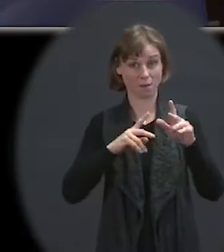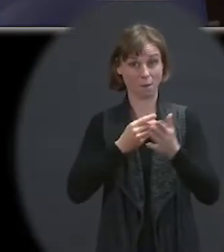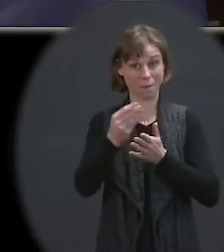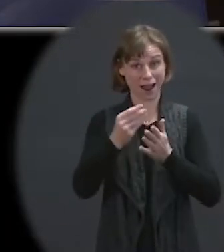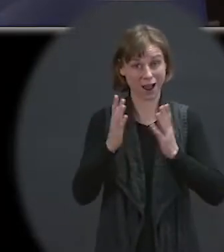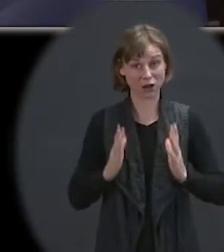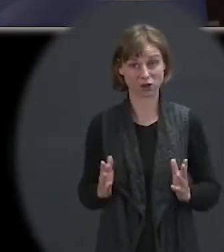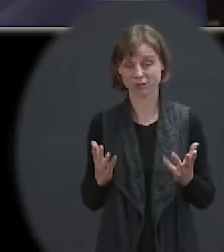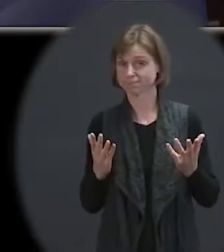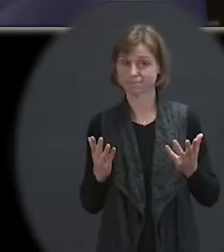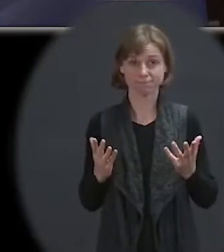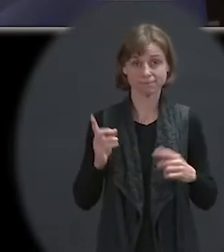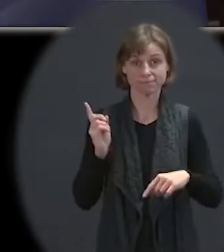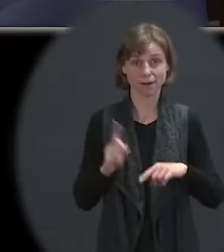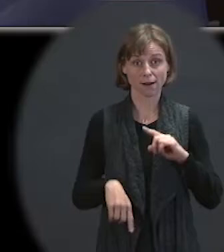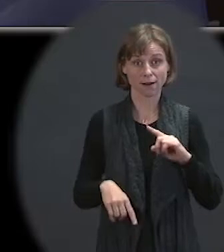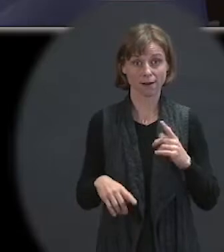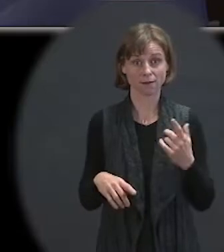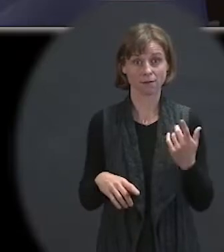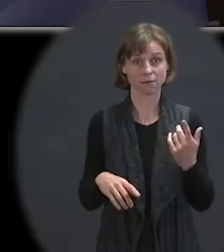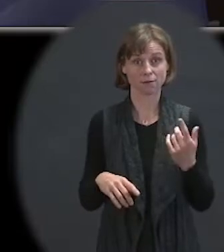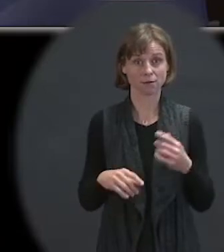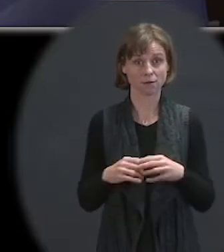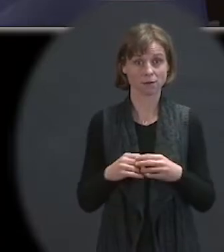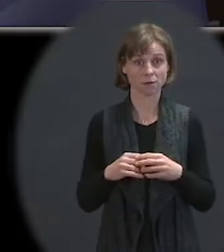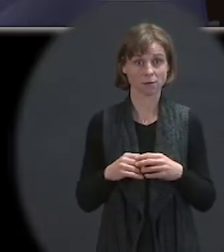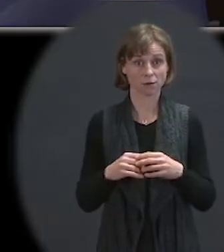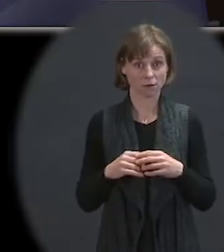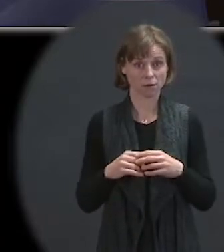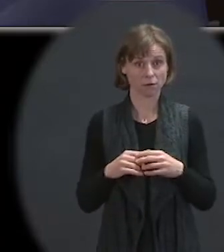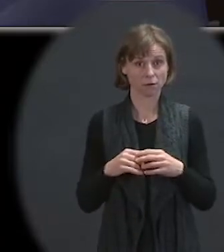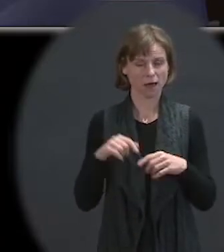that's been the bedrock of middle-class identity. What is this